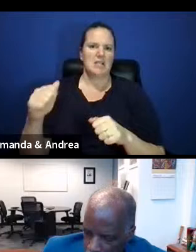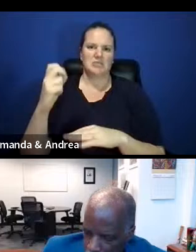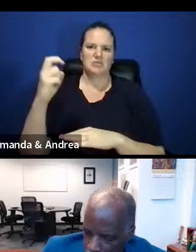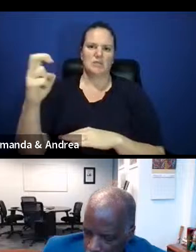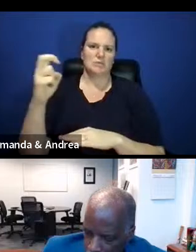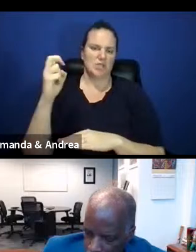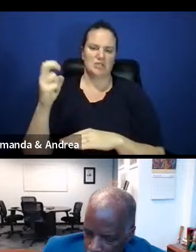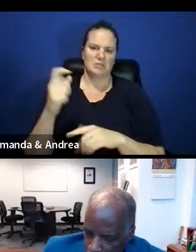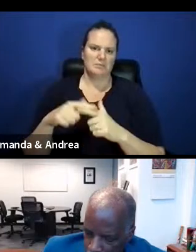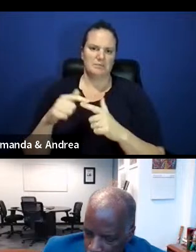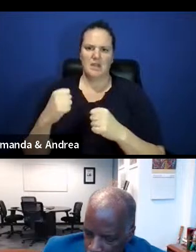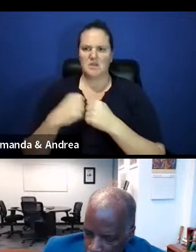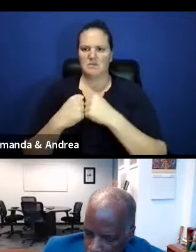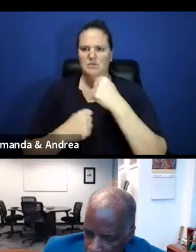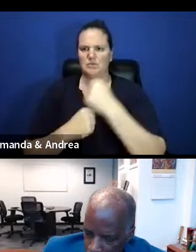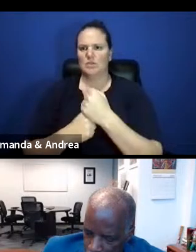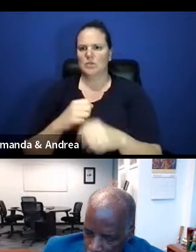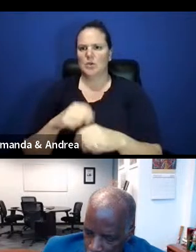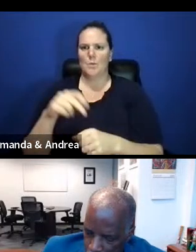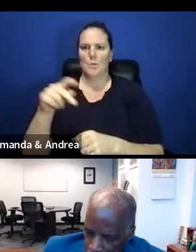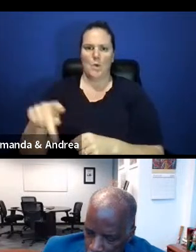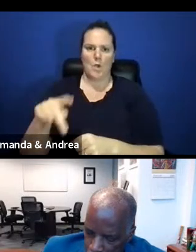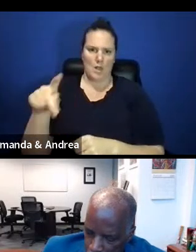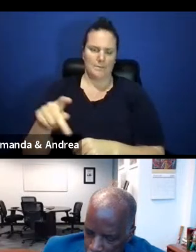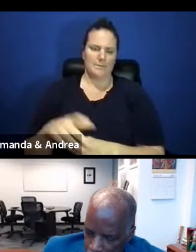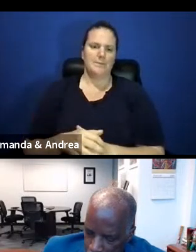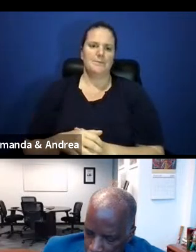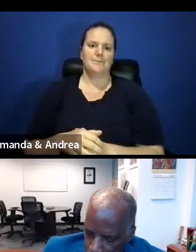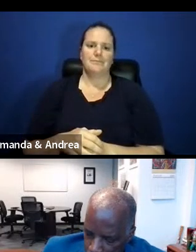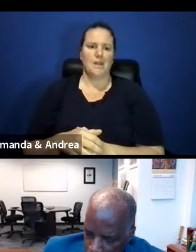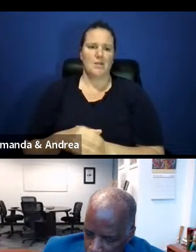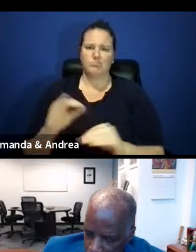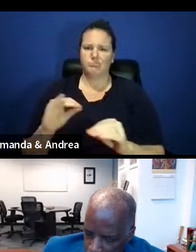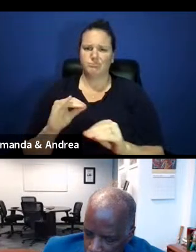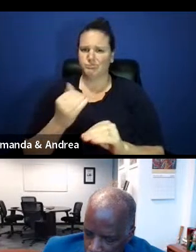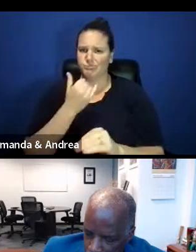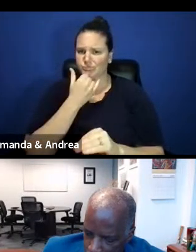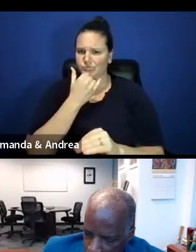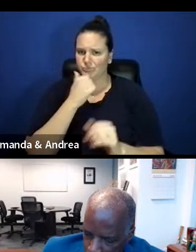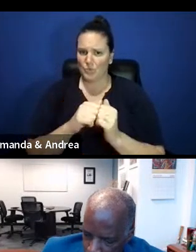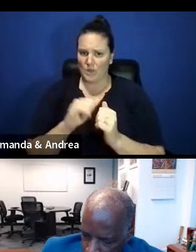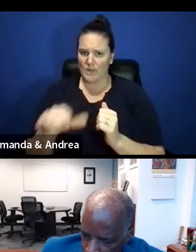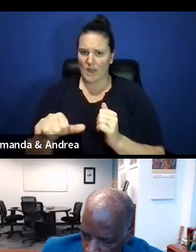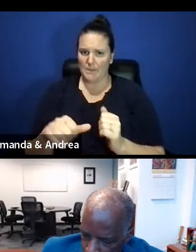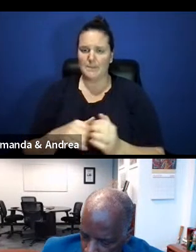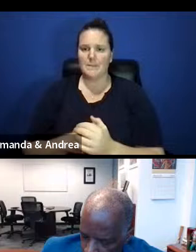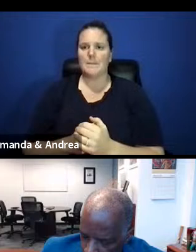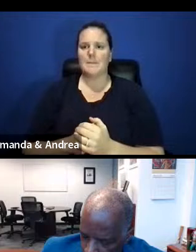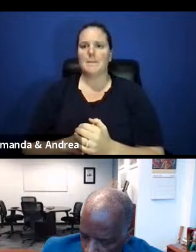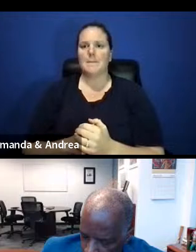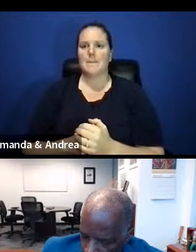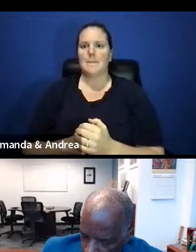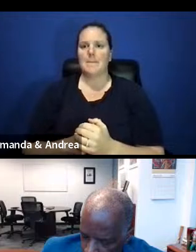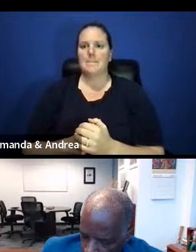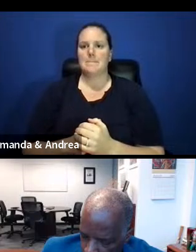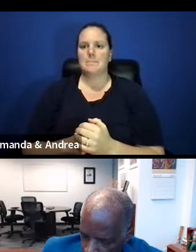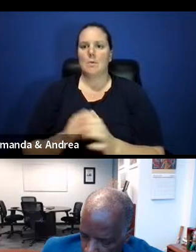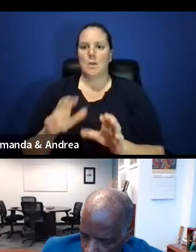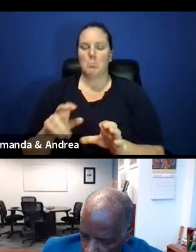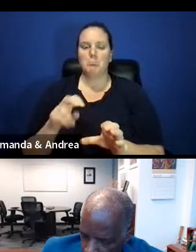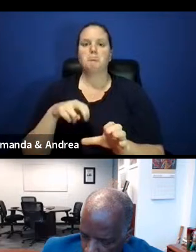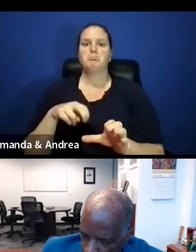or any infrastructure project in Portland. And there's nothing wrong with that. But as we took a step back